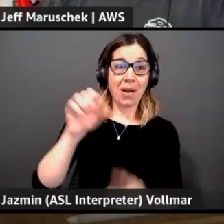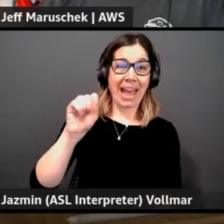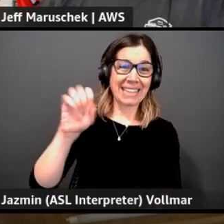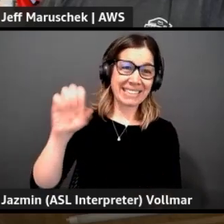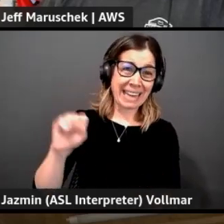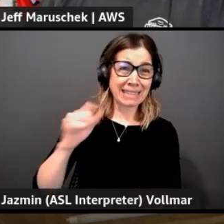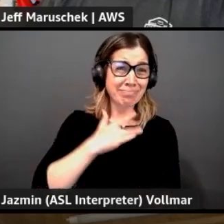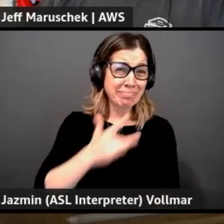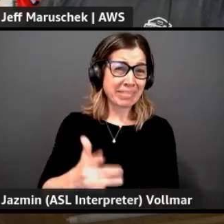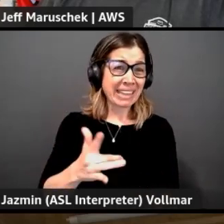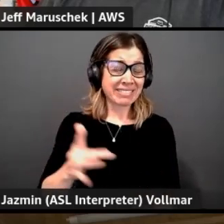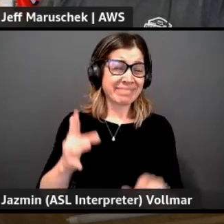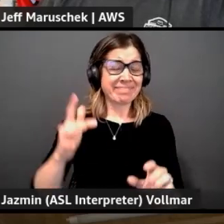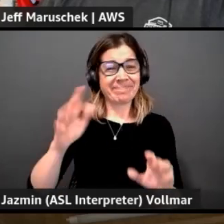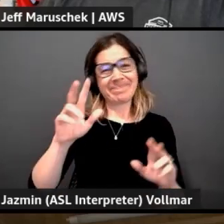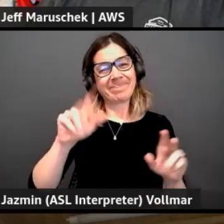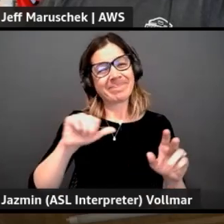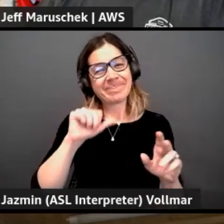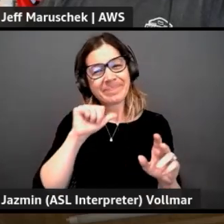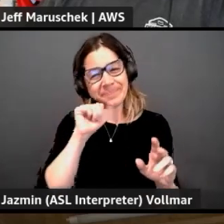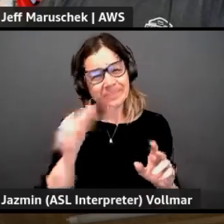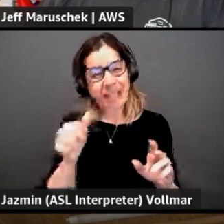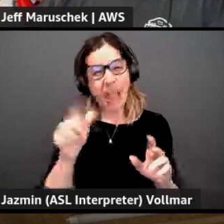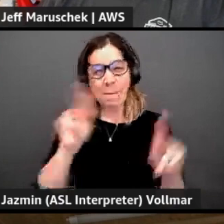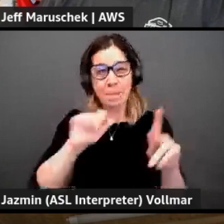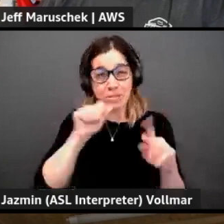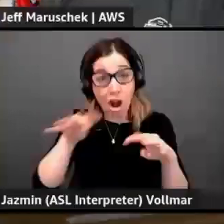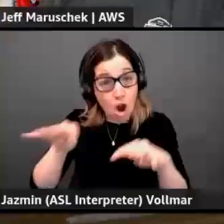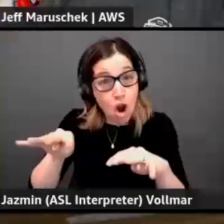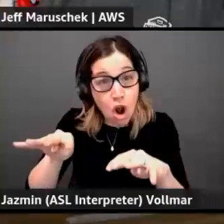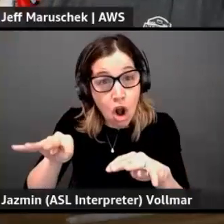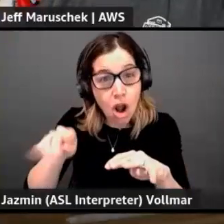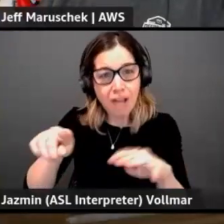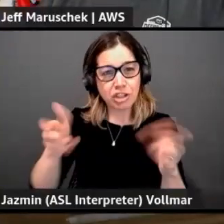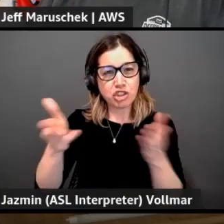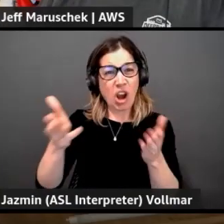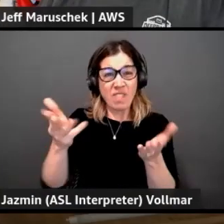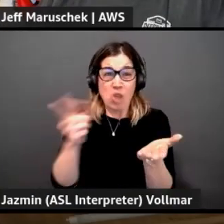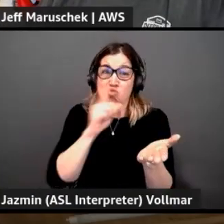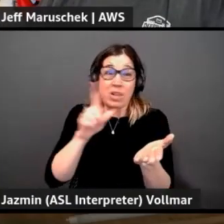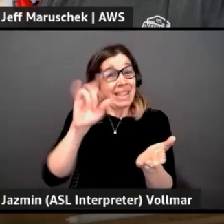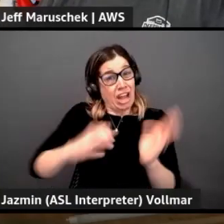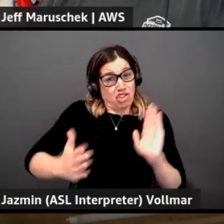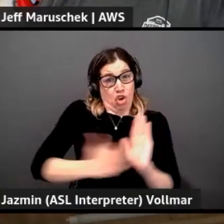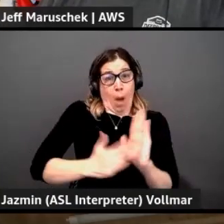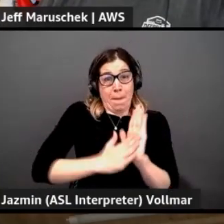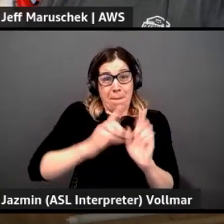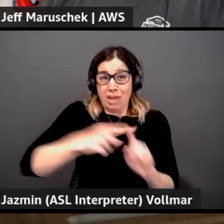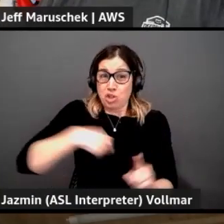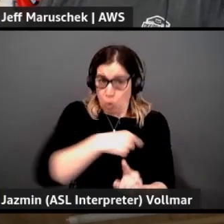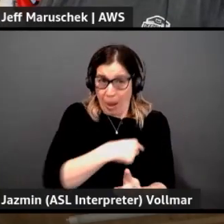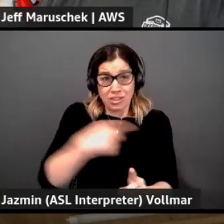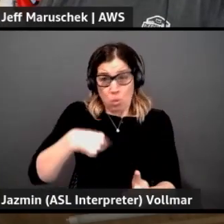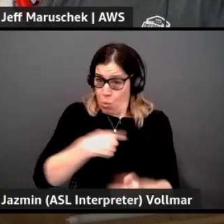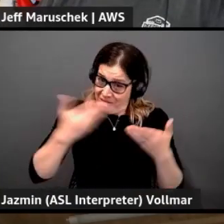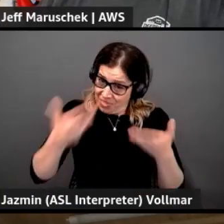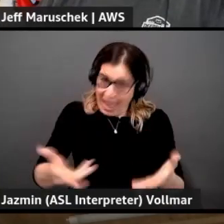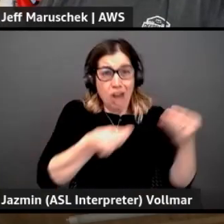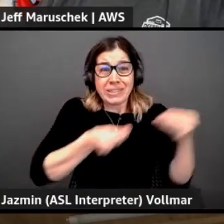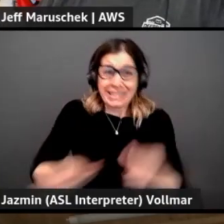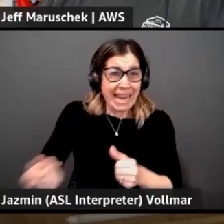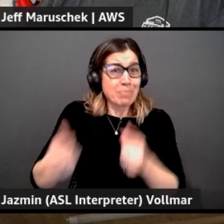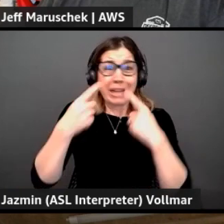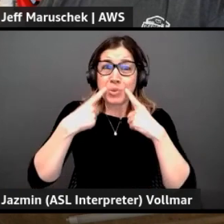service, and in a way that's a bit of a compliment to us, because we're just there. We work, it works, it does things. It's ubiquitous, it's